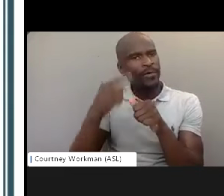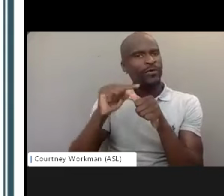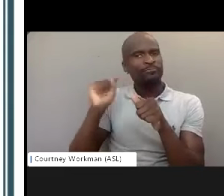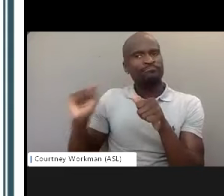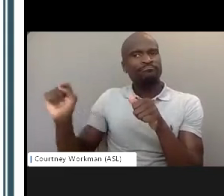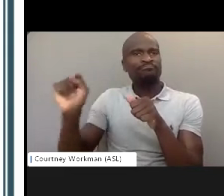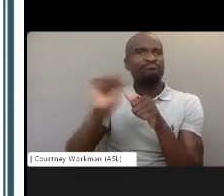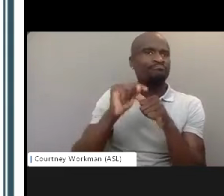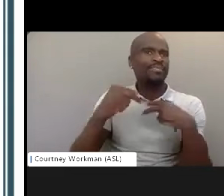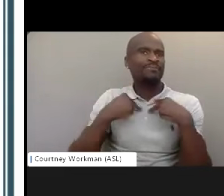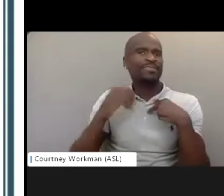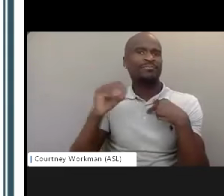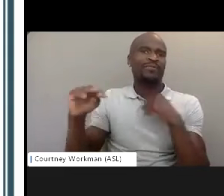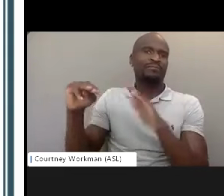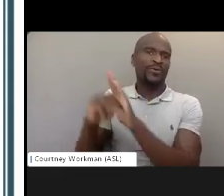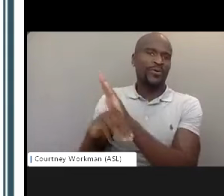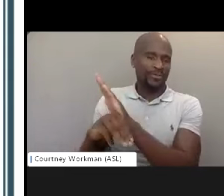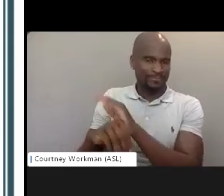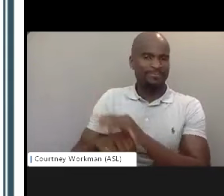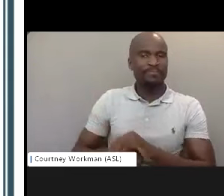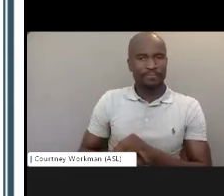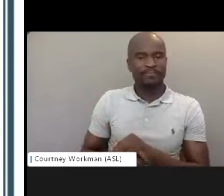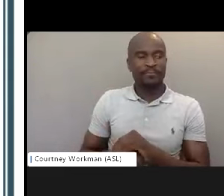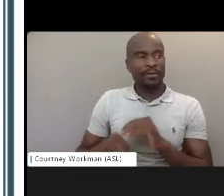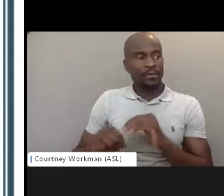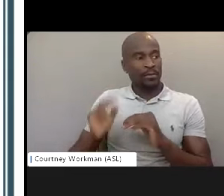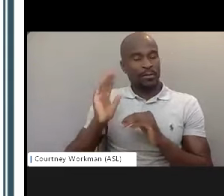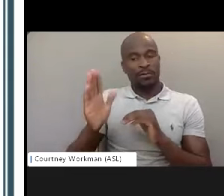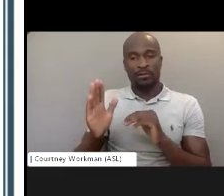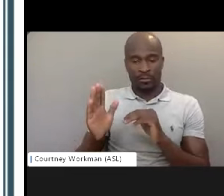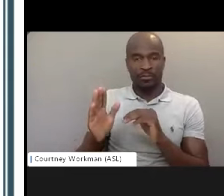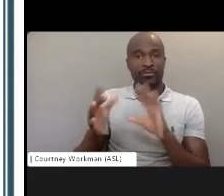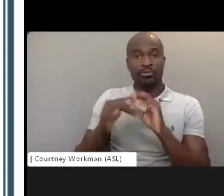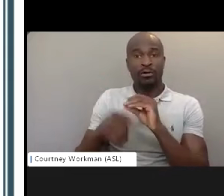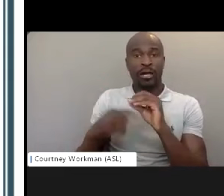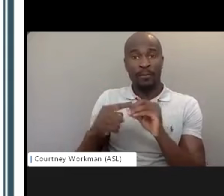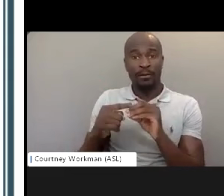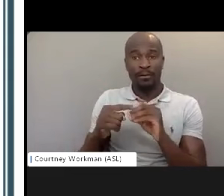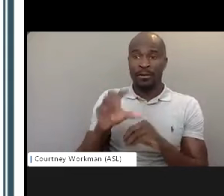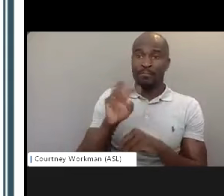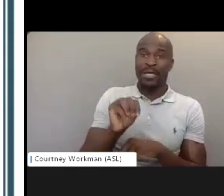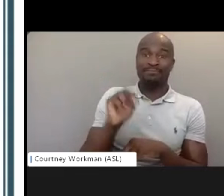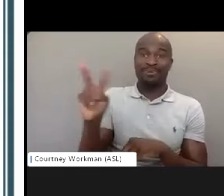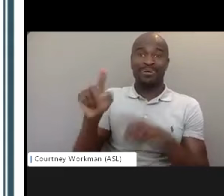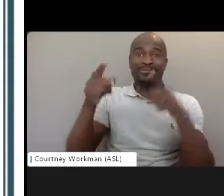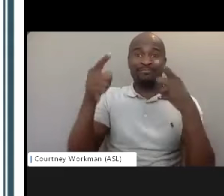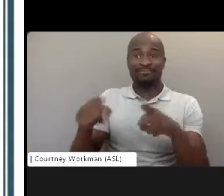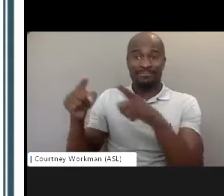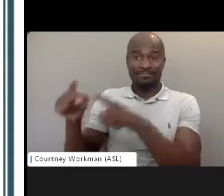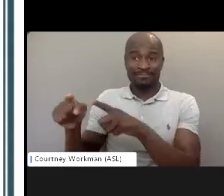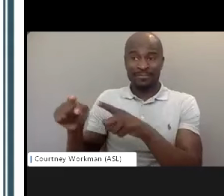the topic, which we believe is really timely, is to talk about the impact of mass violence incidents on survivors of